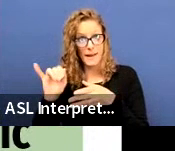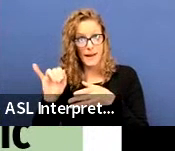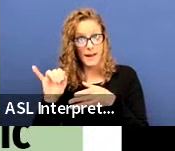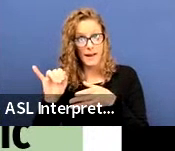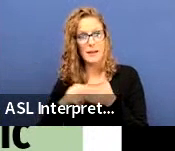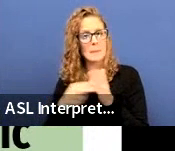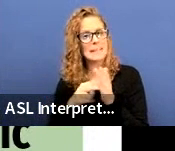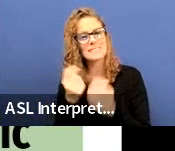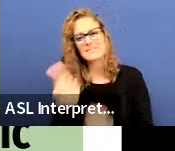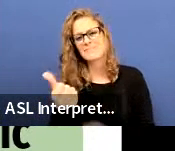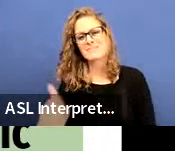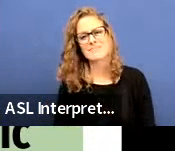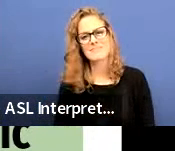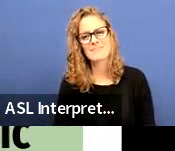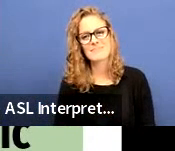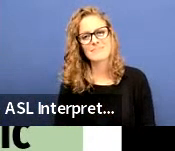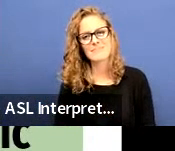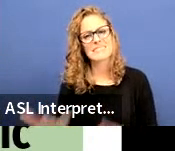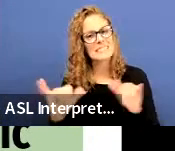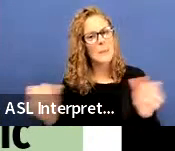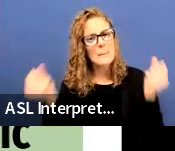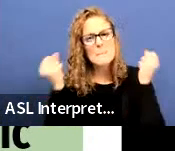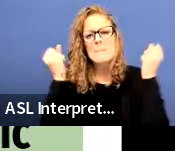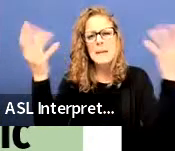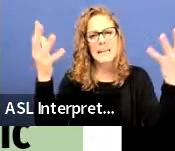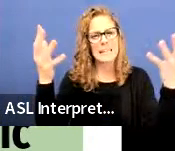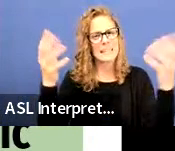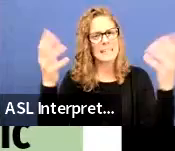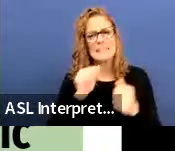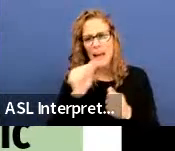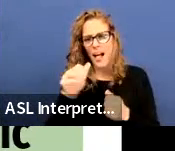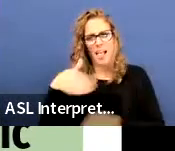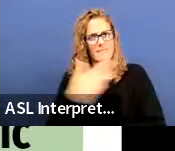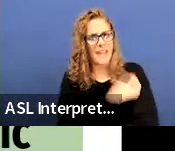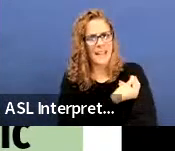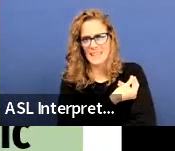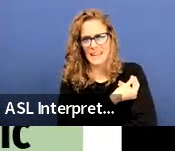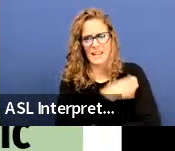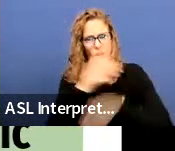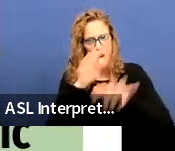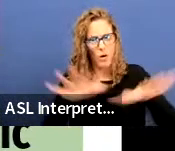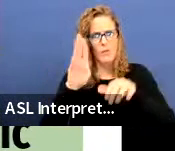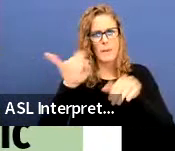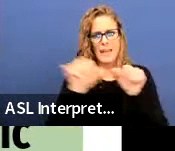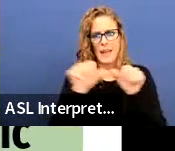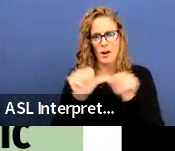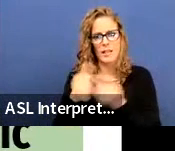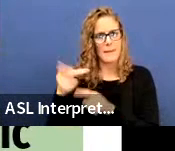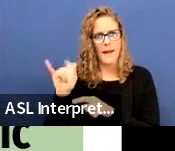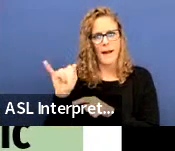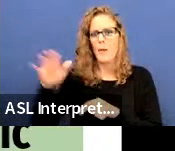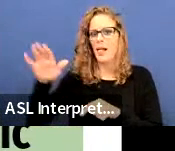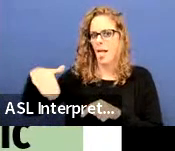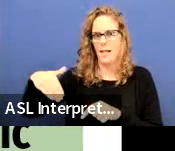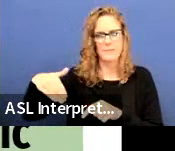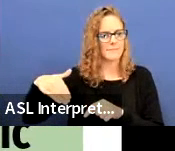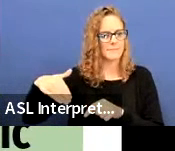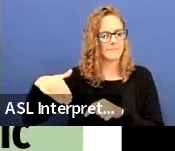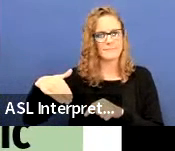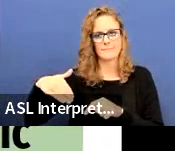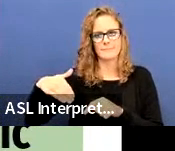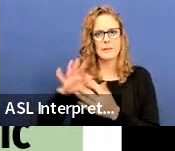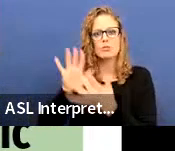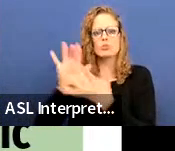lot of unvaccinated Pacific Islander across the Bay Area that we still have not been able to